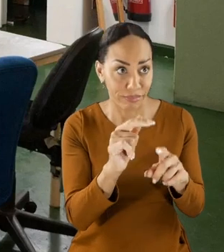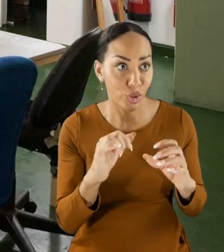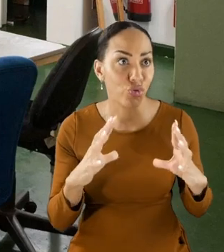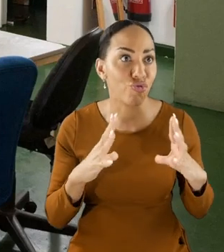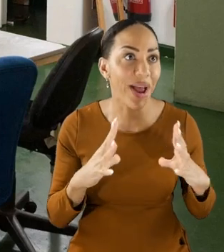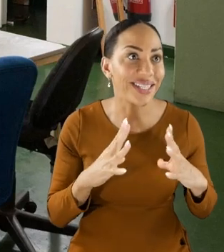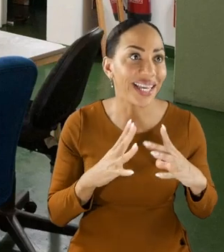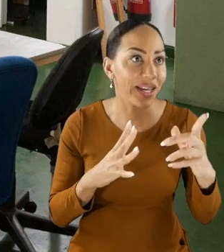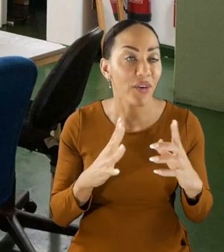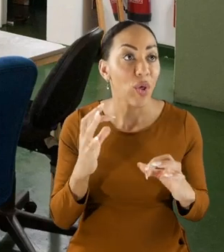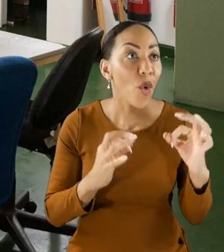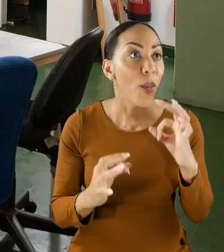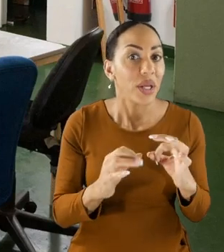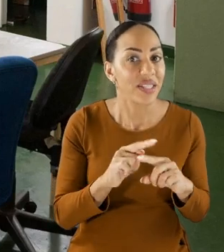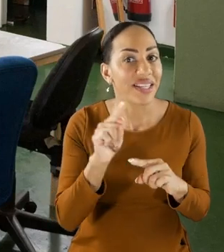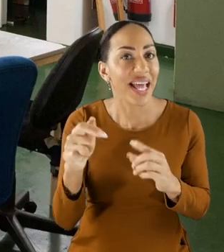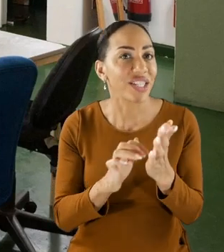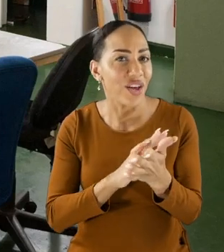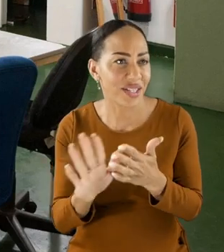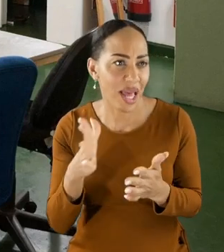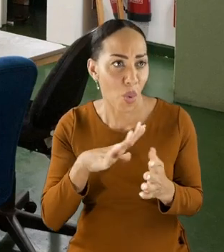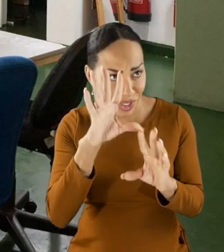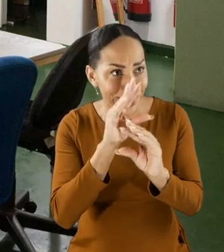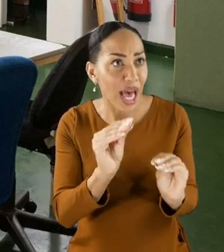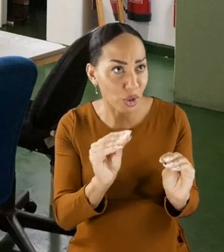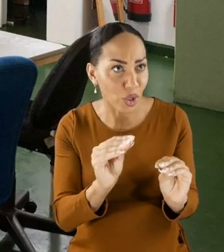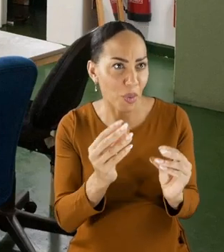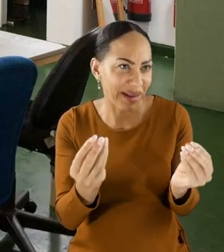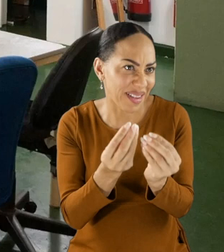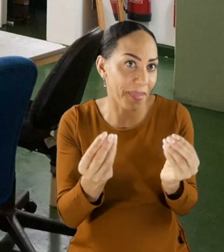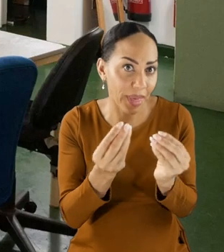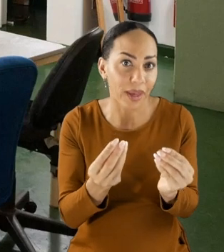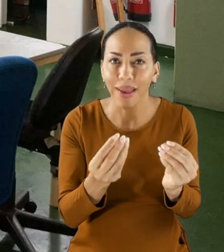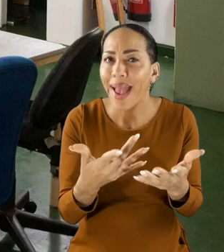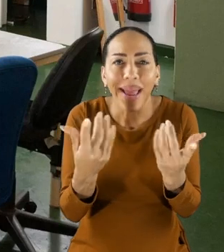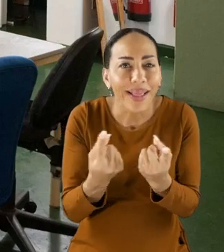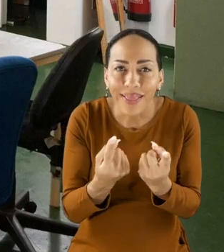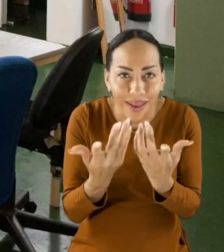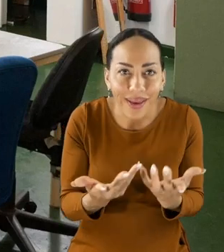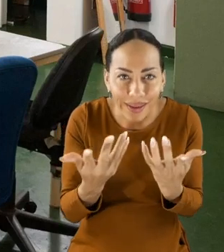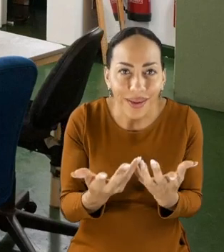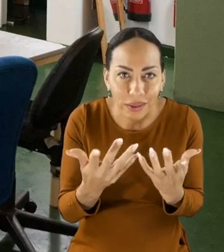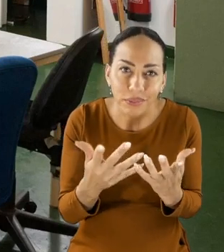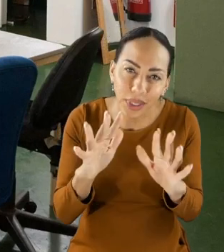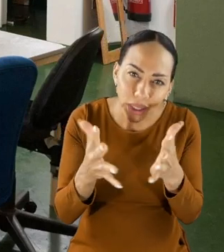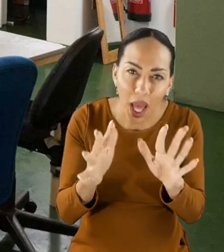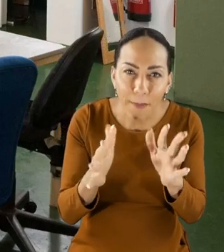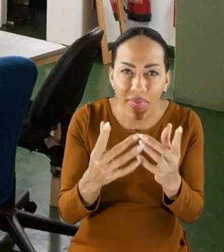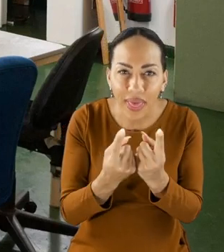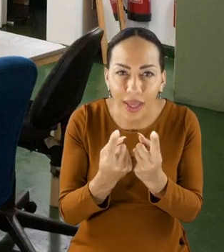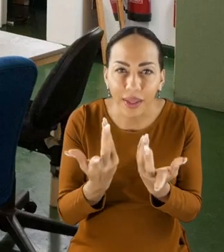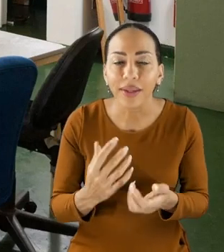them, oh, hi, you're ready for the performance next Thursday. I just want to tell you something before you get there. You need to know, you know, something, whatever it might